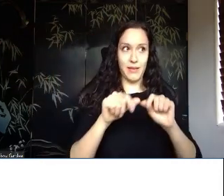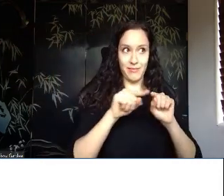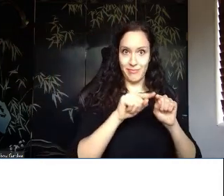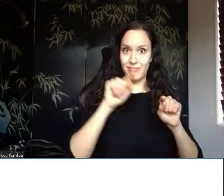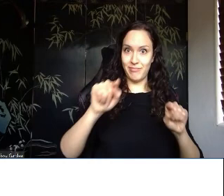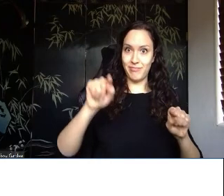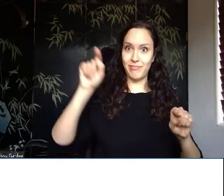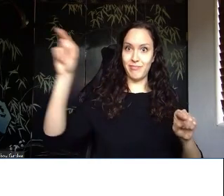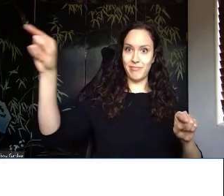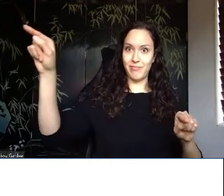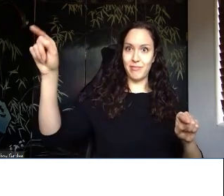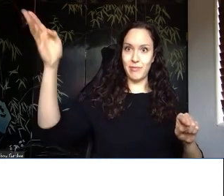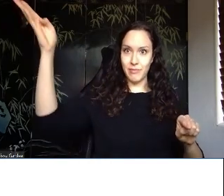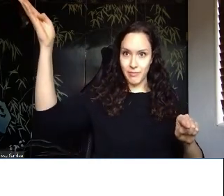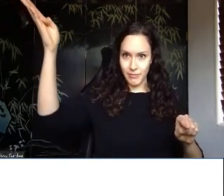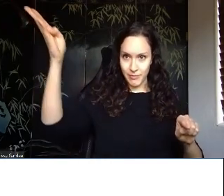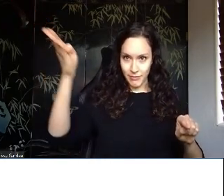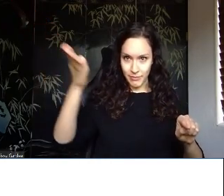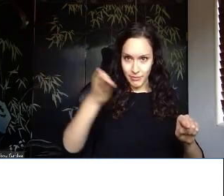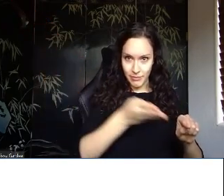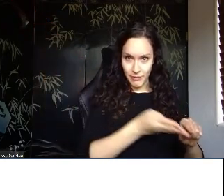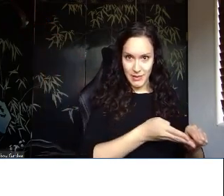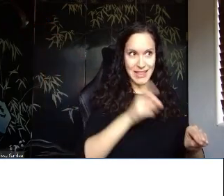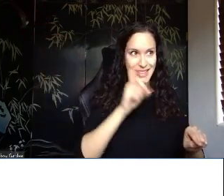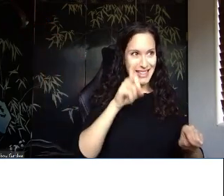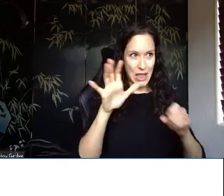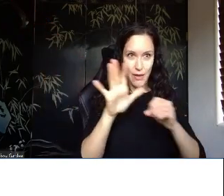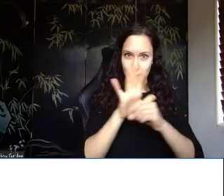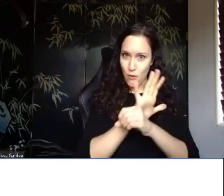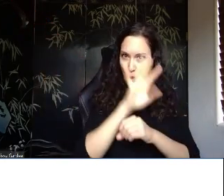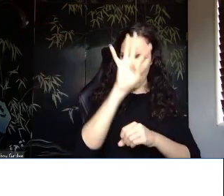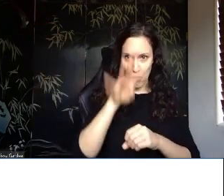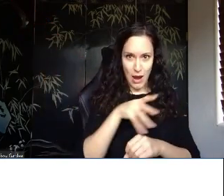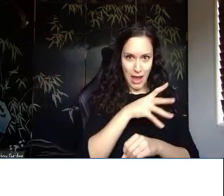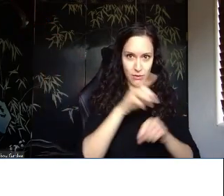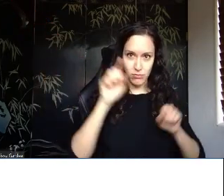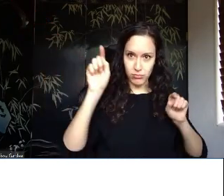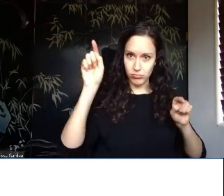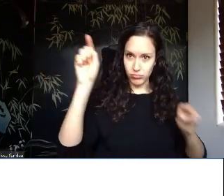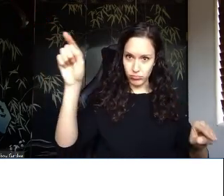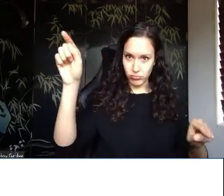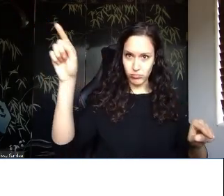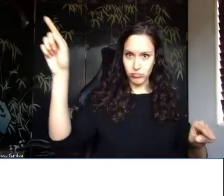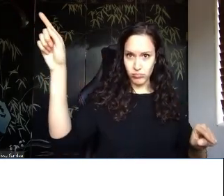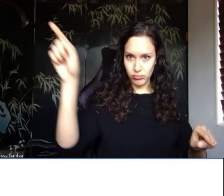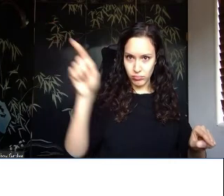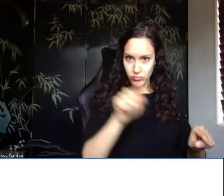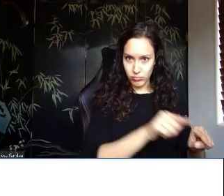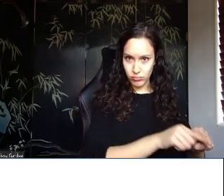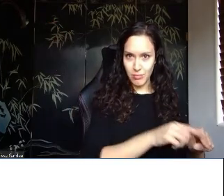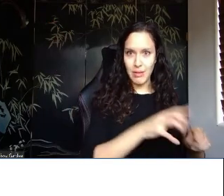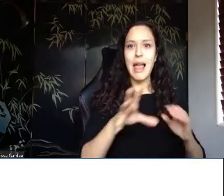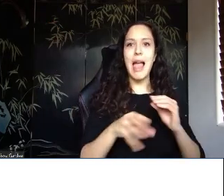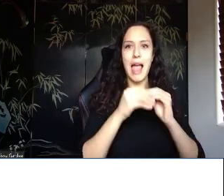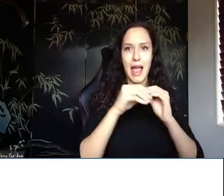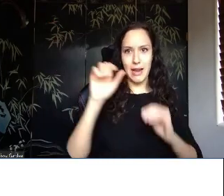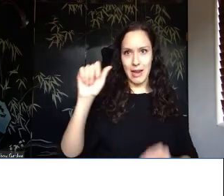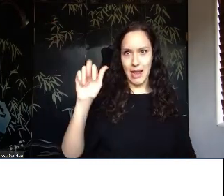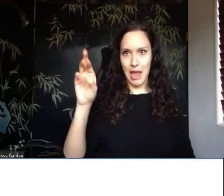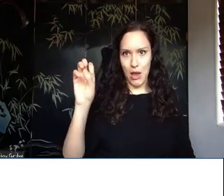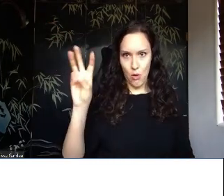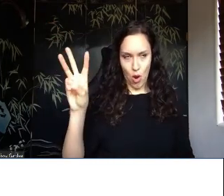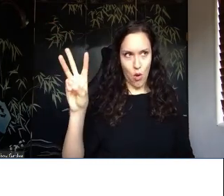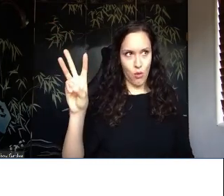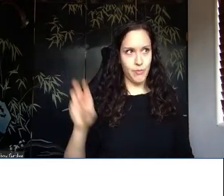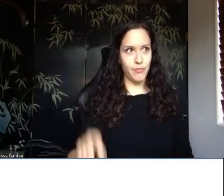Okay, I didn't make that line all the way to the edge. There we go. And there we go. You can keep those little jumps